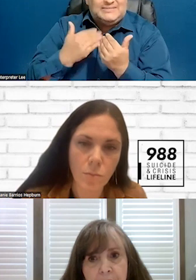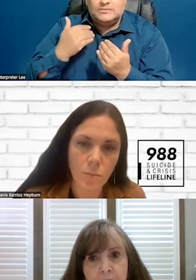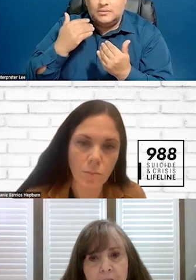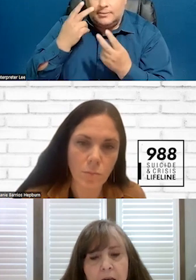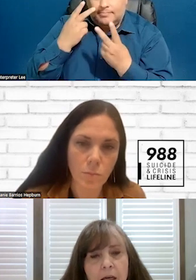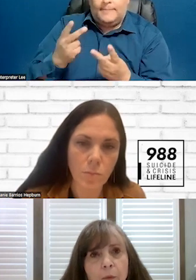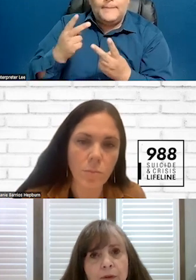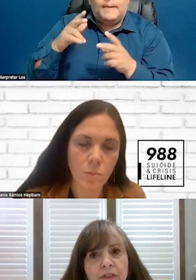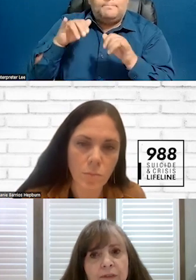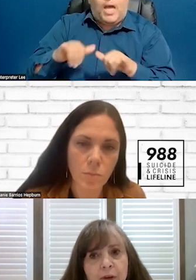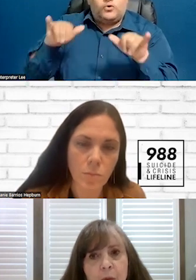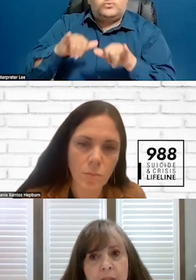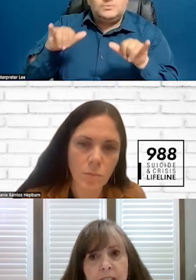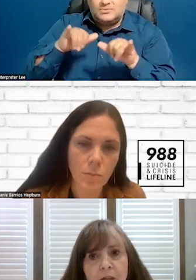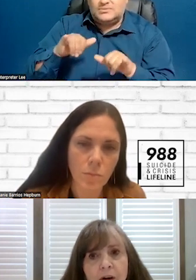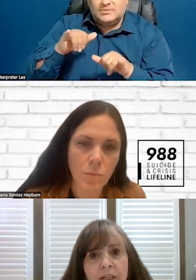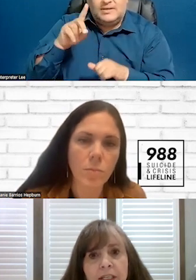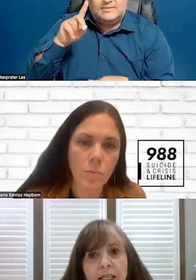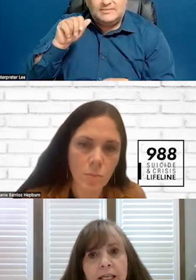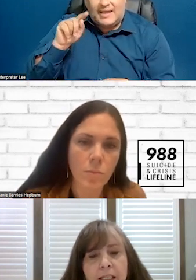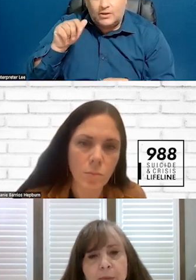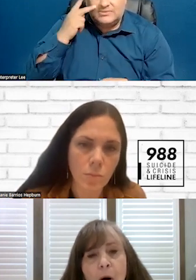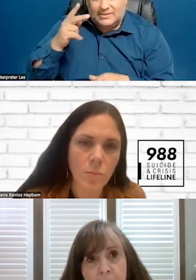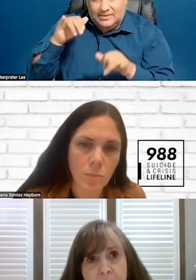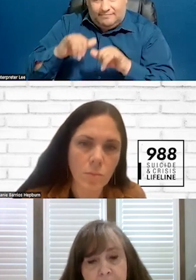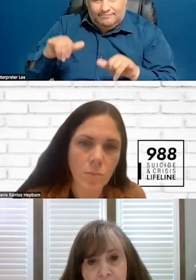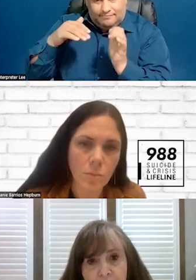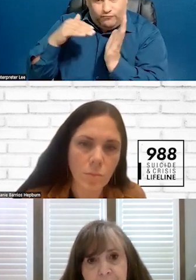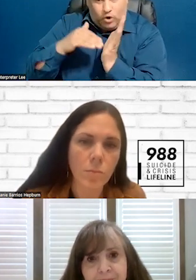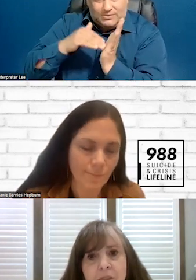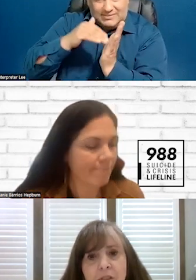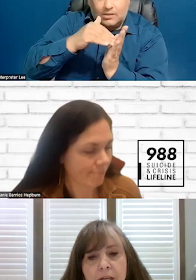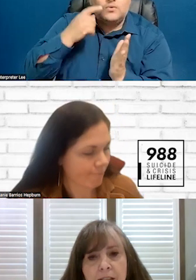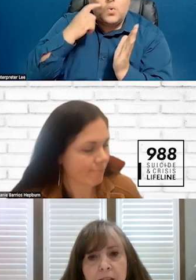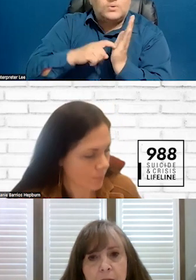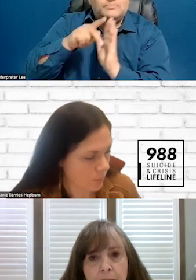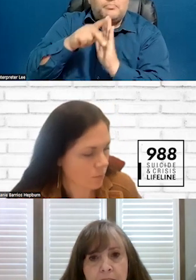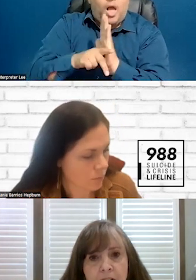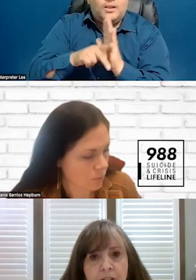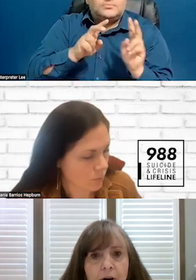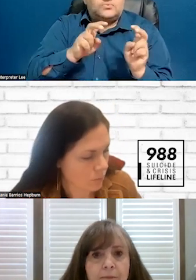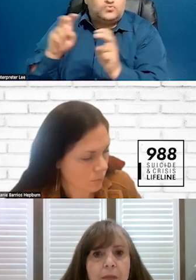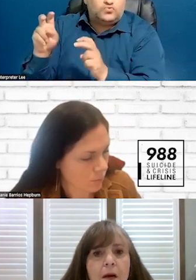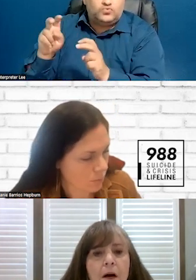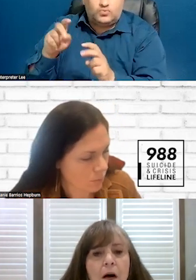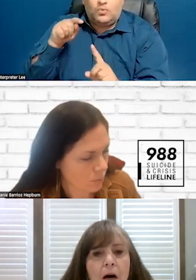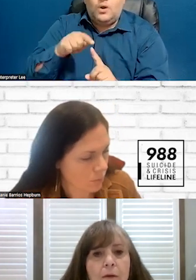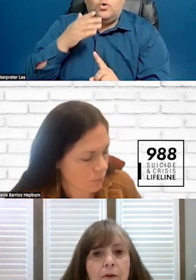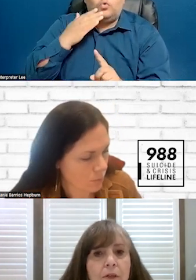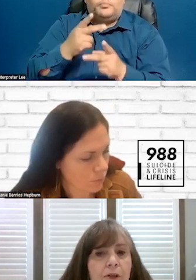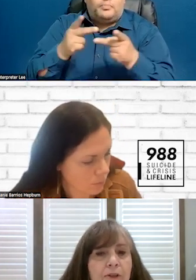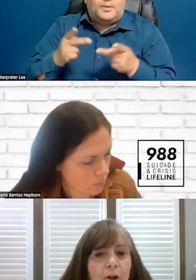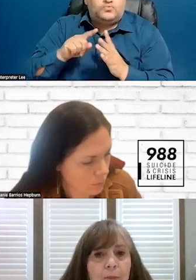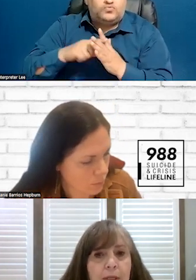within the data. When you see frequency, it often indicates policy issues. So that's a good place to start.